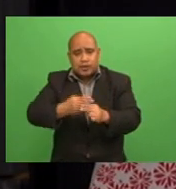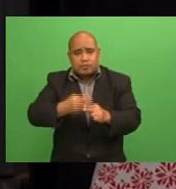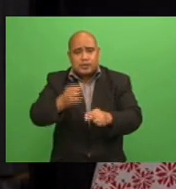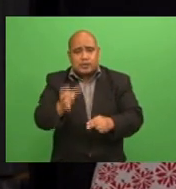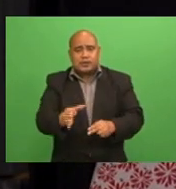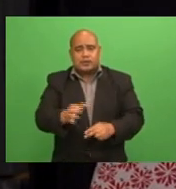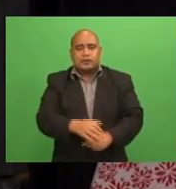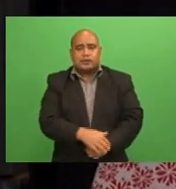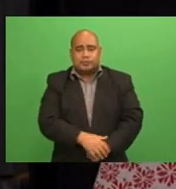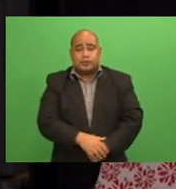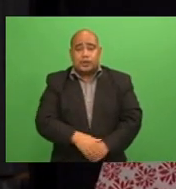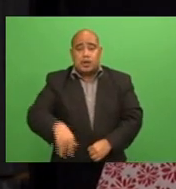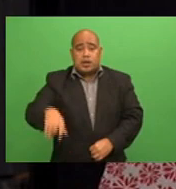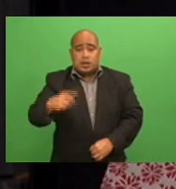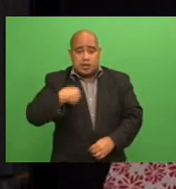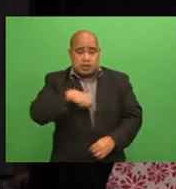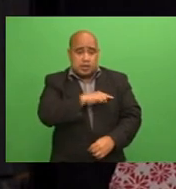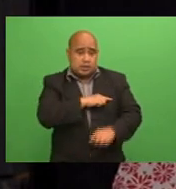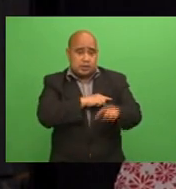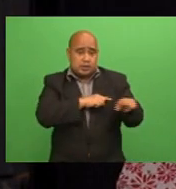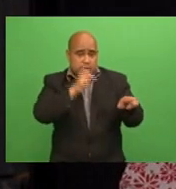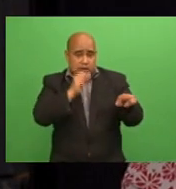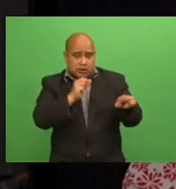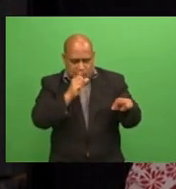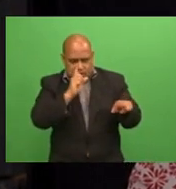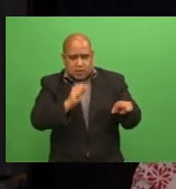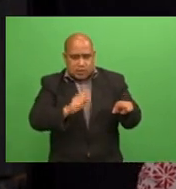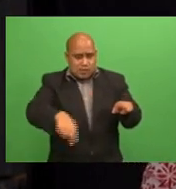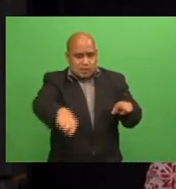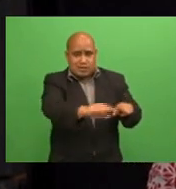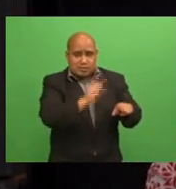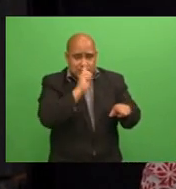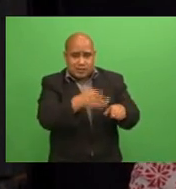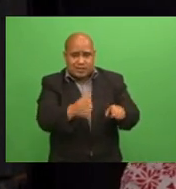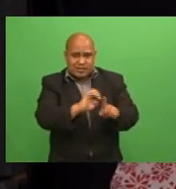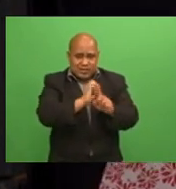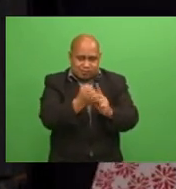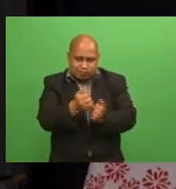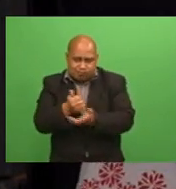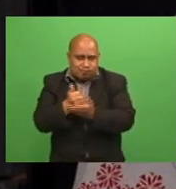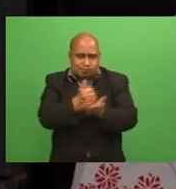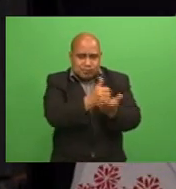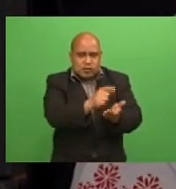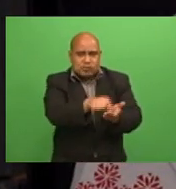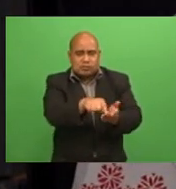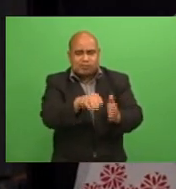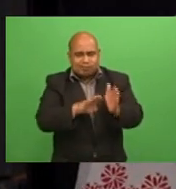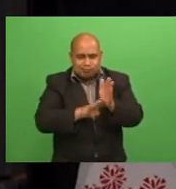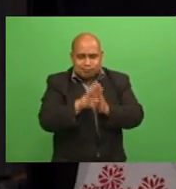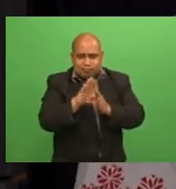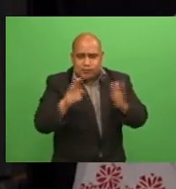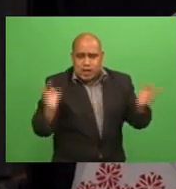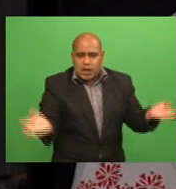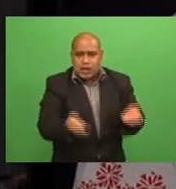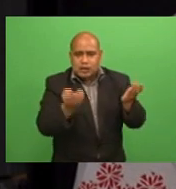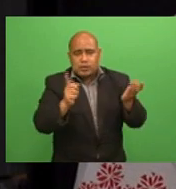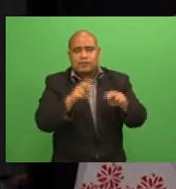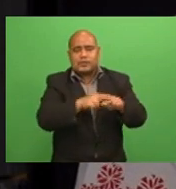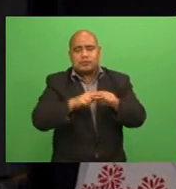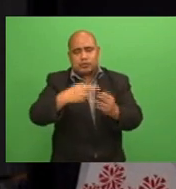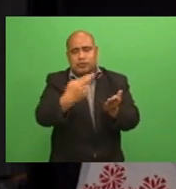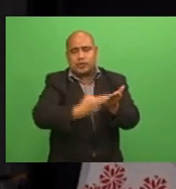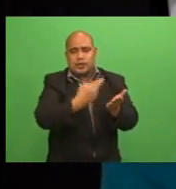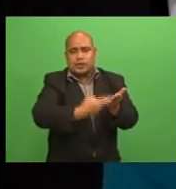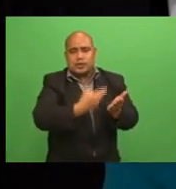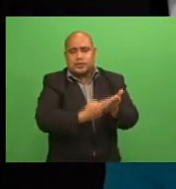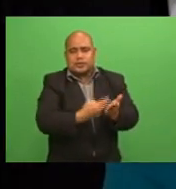will continue to support FRL in its ultimate goal of making Fiji rice production self-sufficient in the years